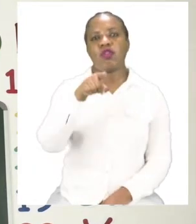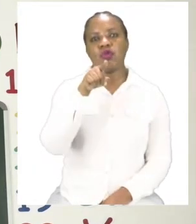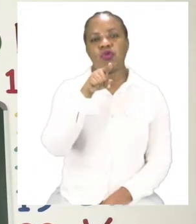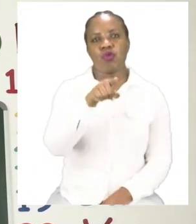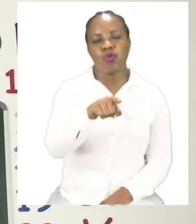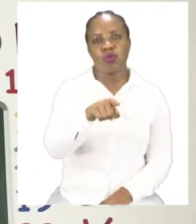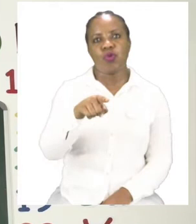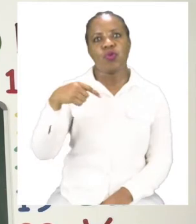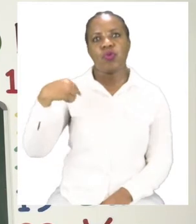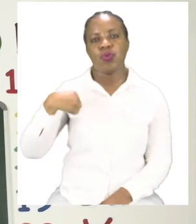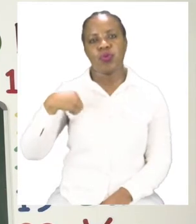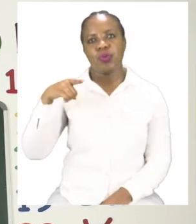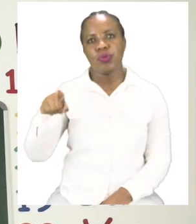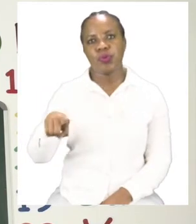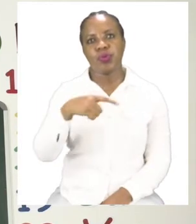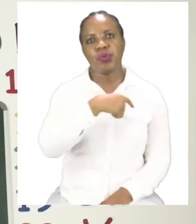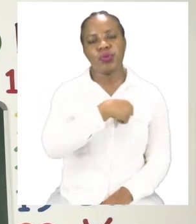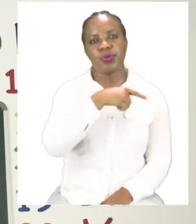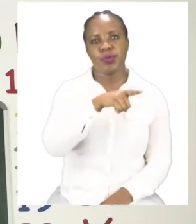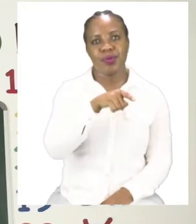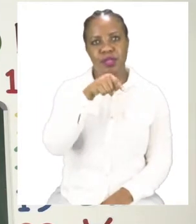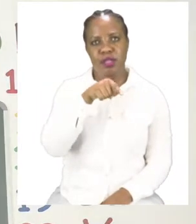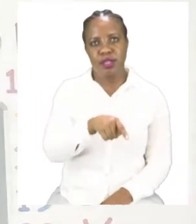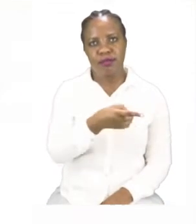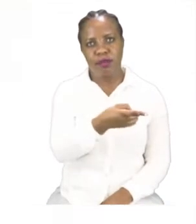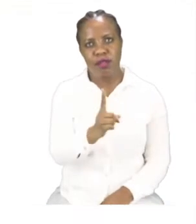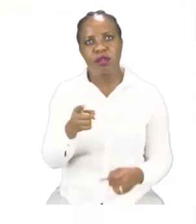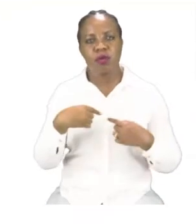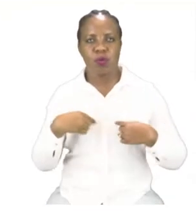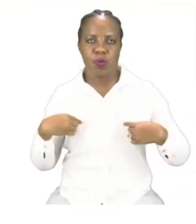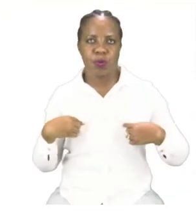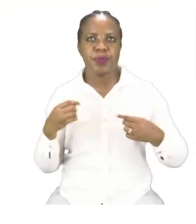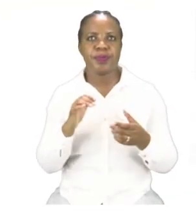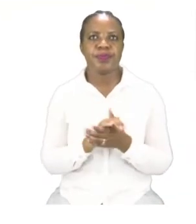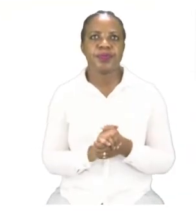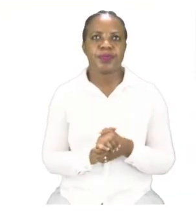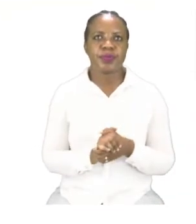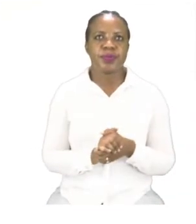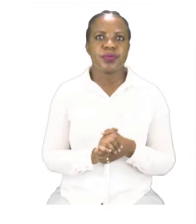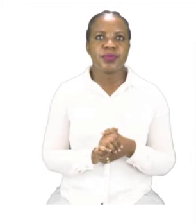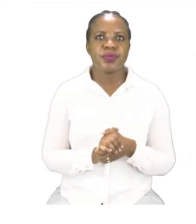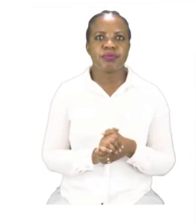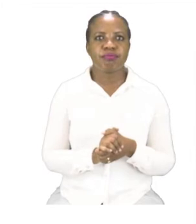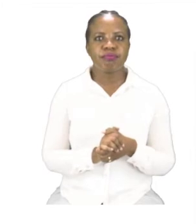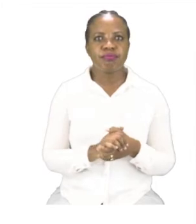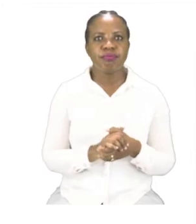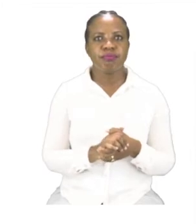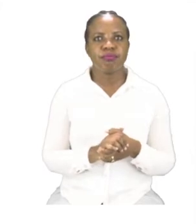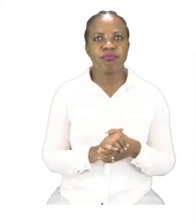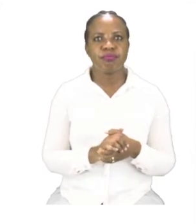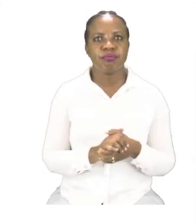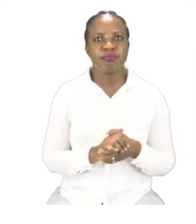the sentence. Let's take a look at our exercise. So we are going to first read